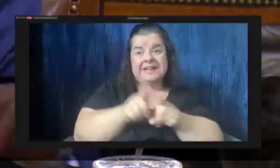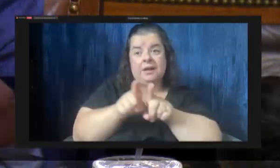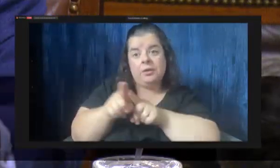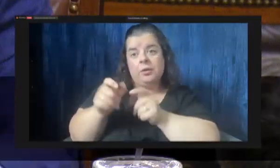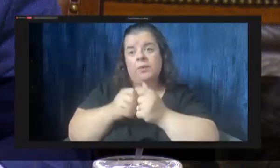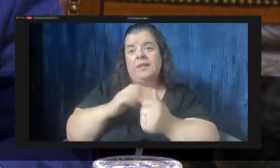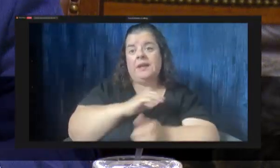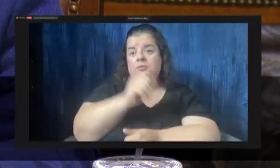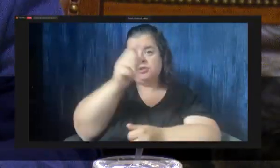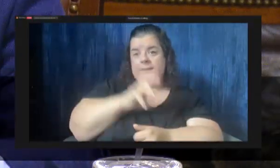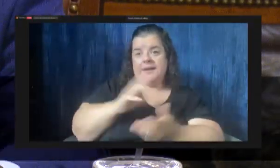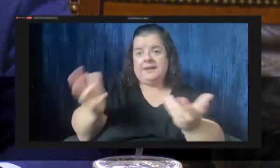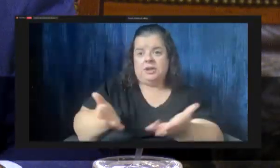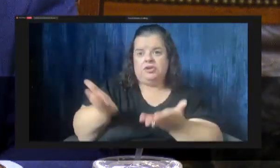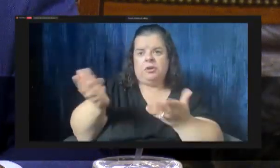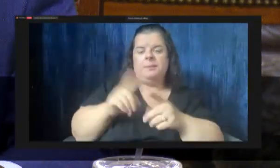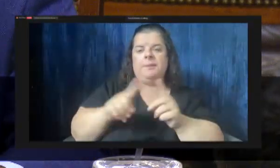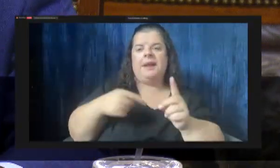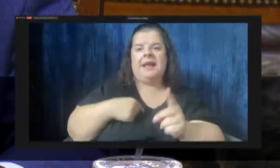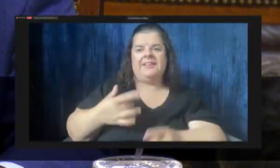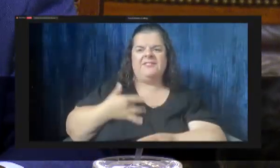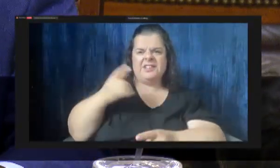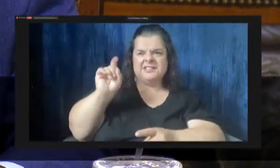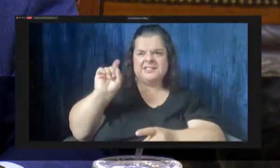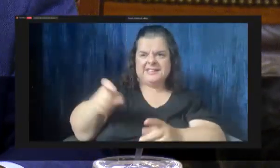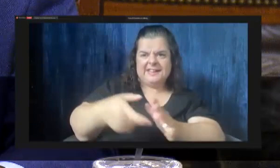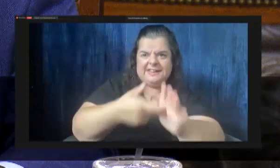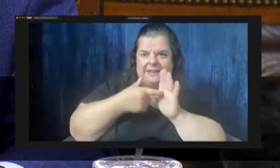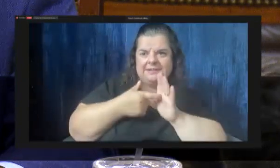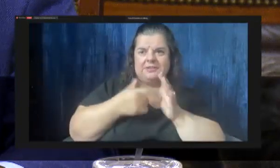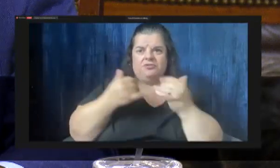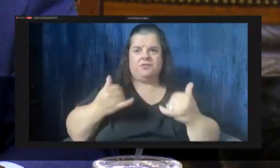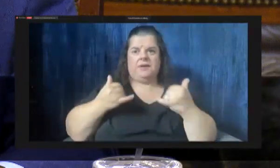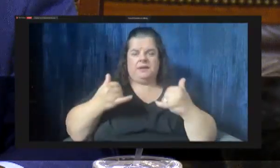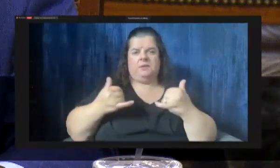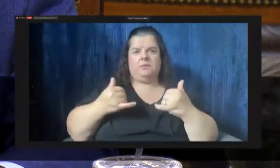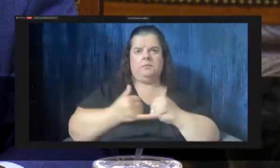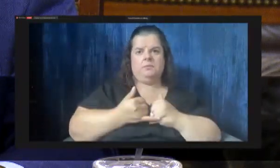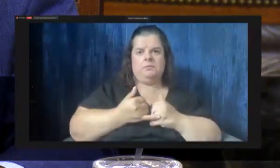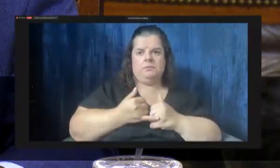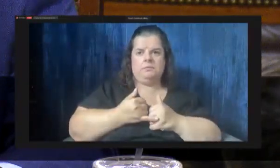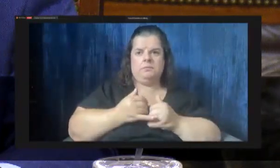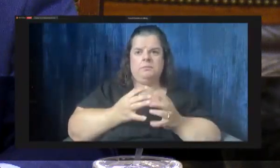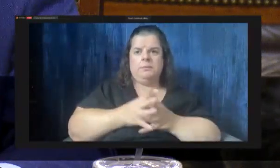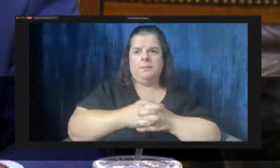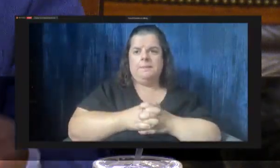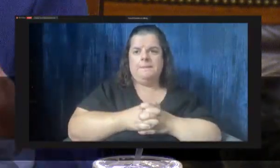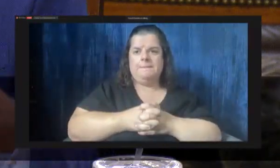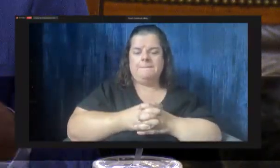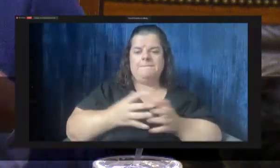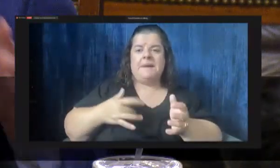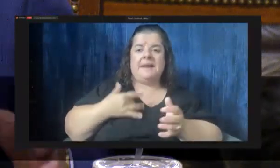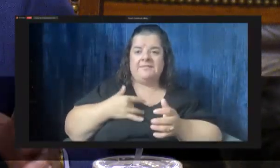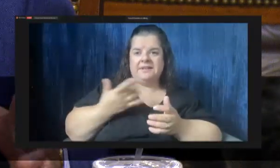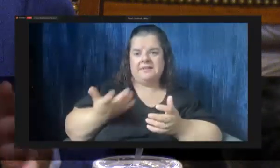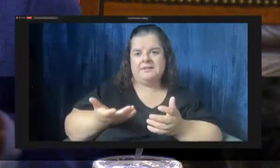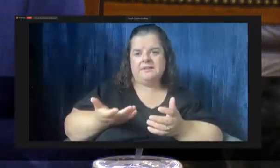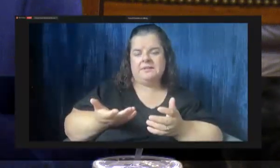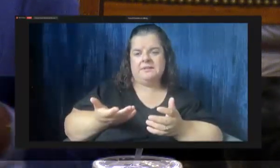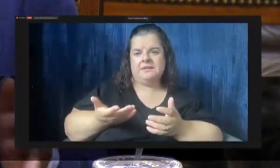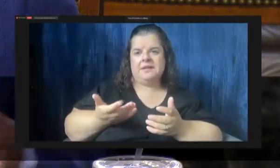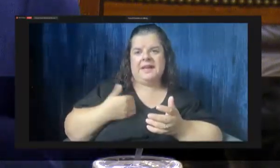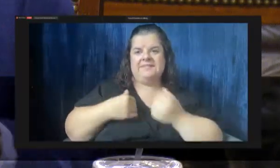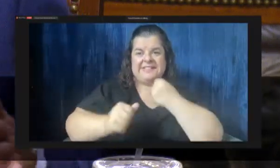here, but I feel it's necessary at this point, and I do feel that you know, there's a danger